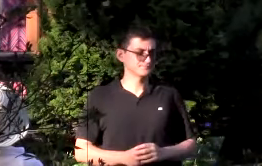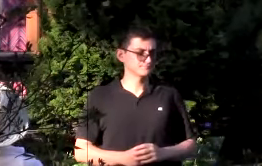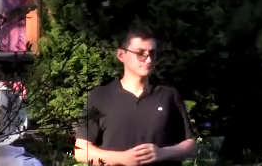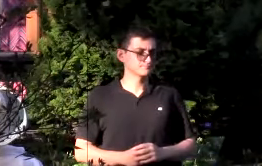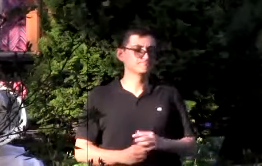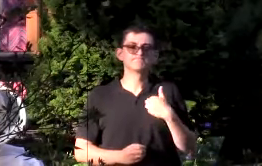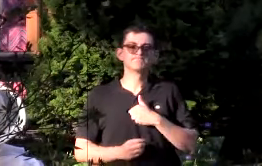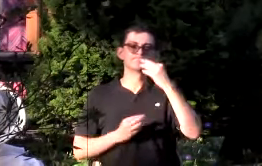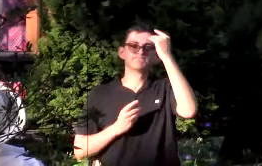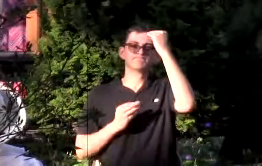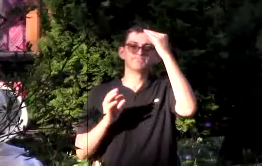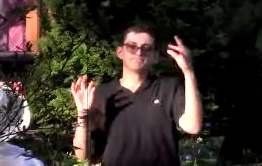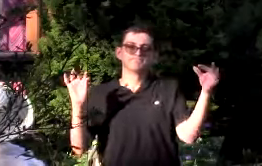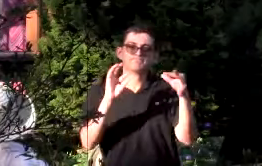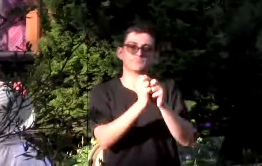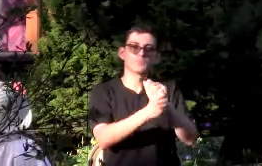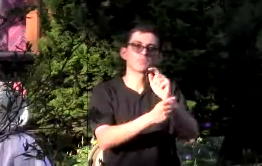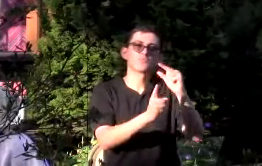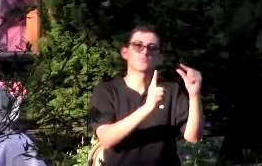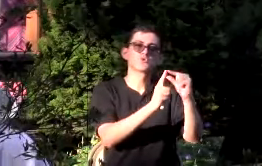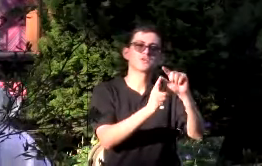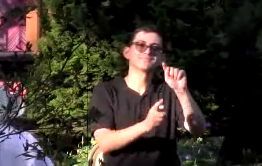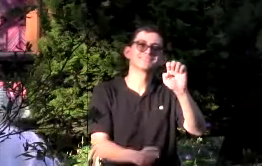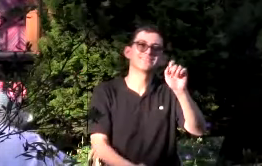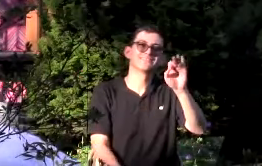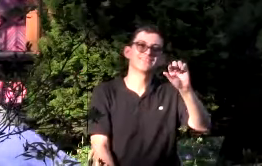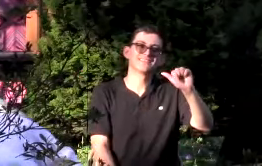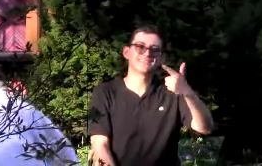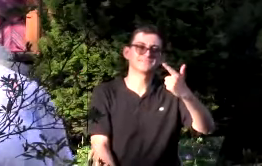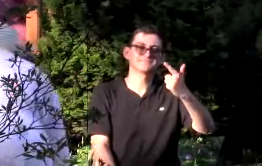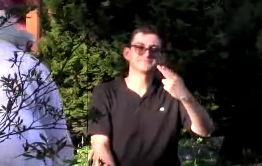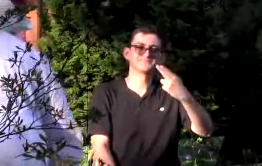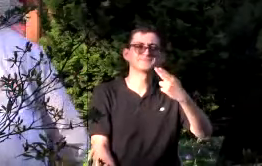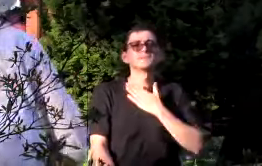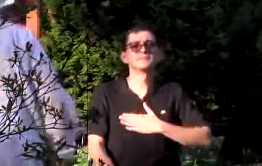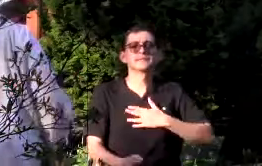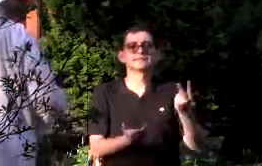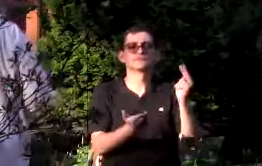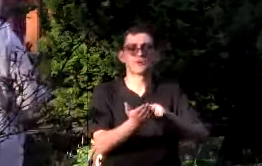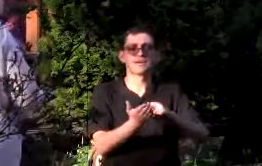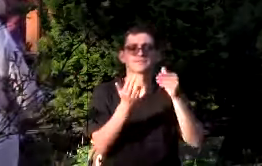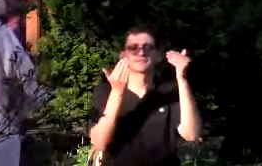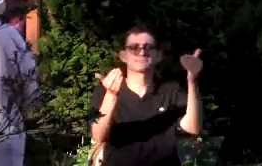tefillah. And for that, we will ask you, please, in body or in spirit, to rise as we turn to page